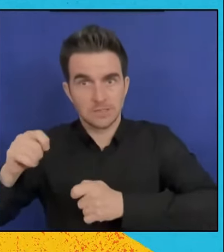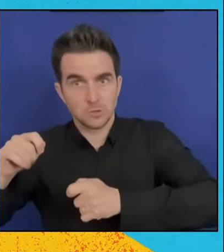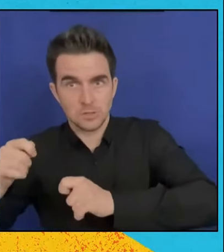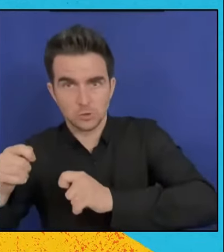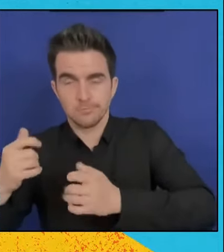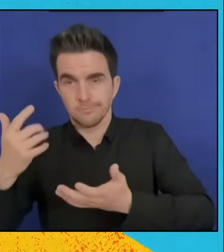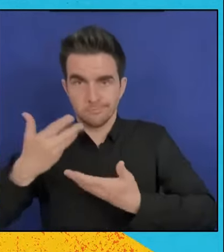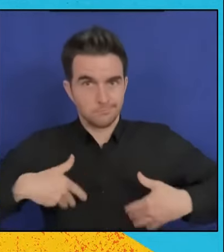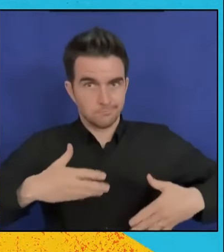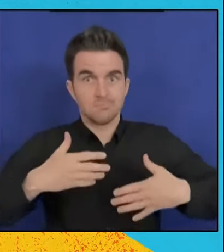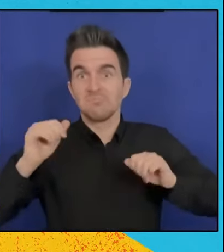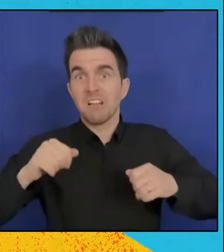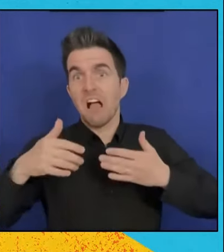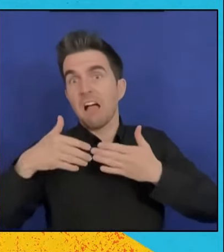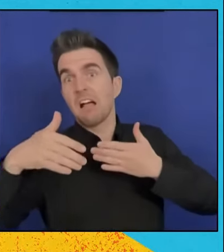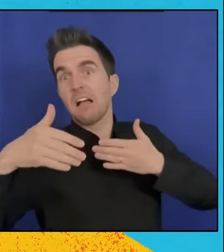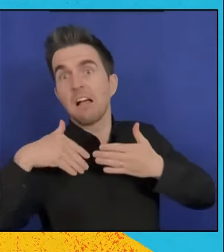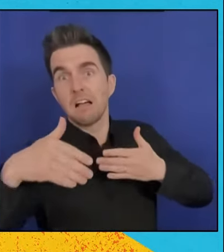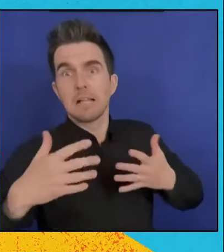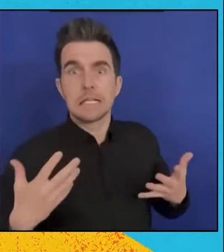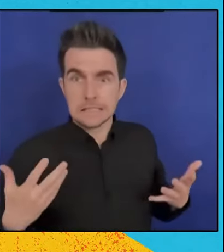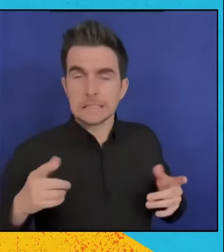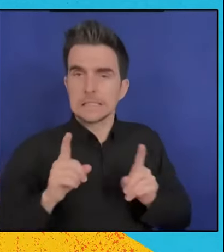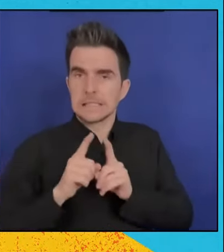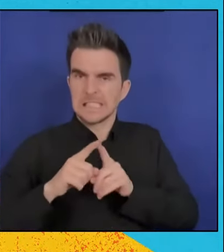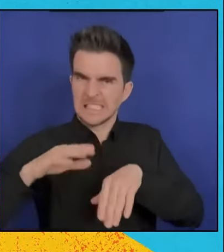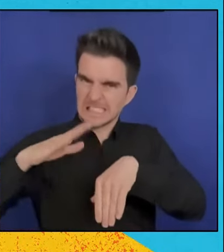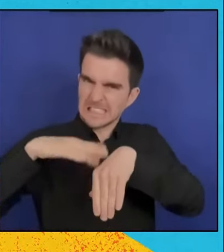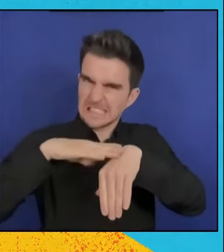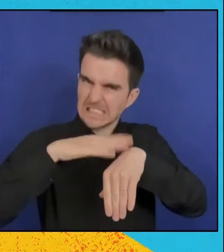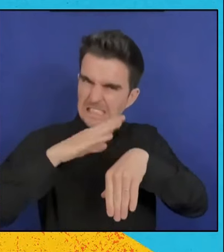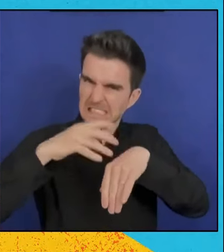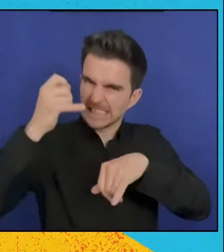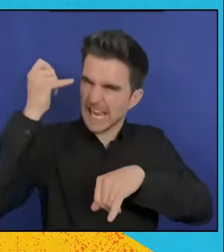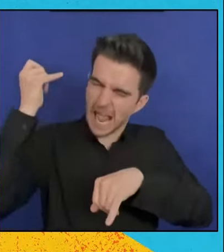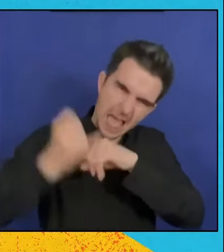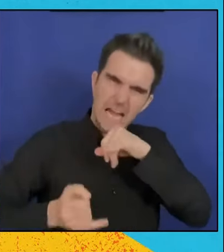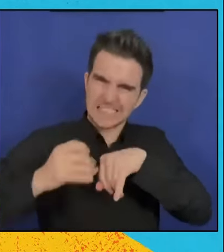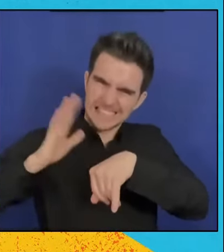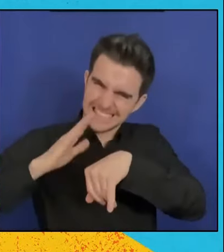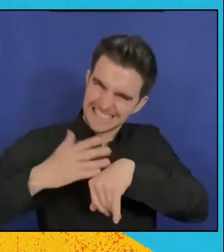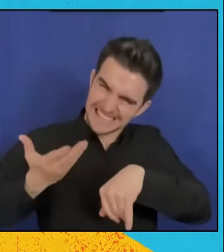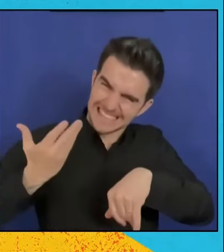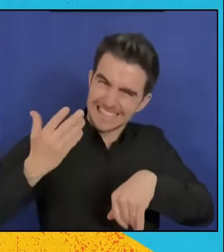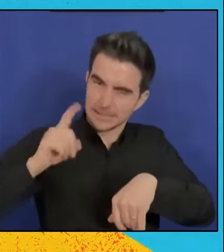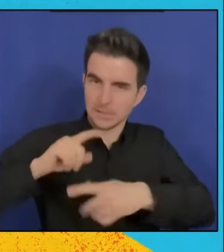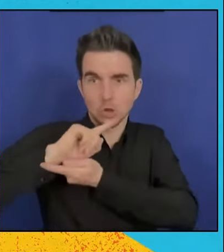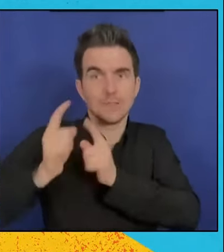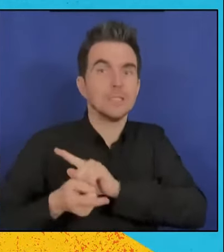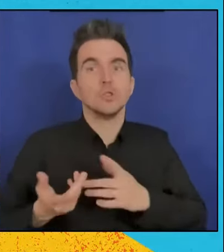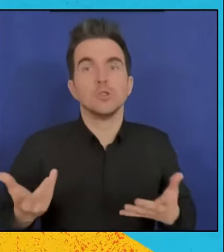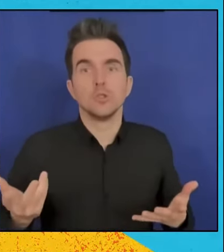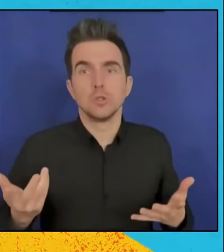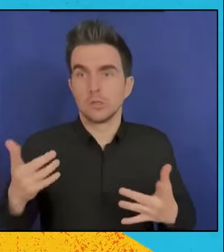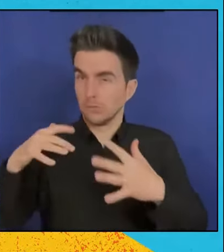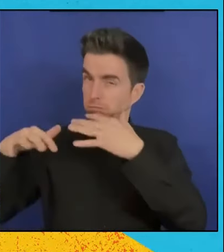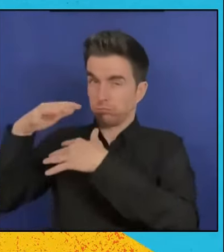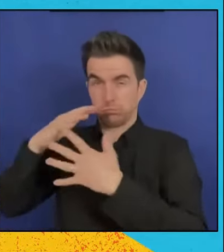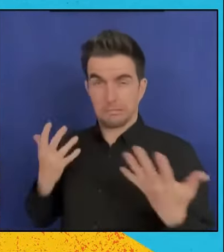goals across the various sectors. We are going to highlight stories and actions that will foster a